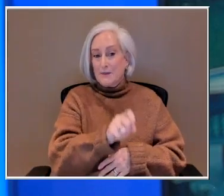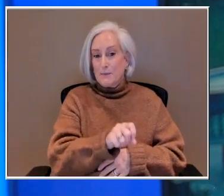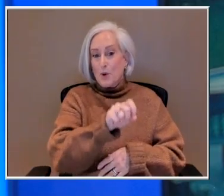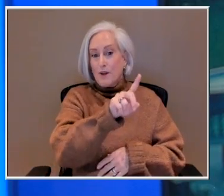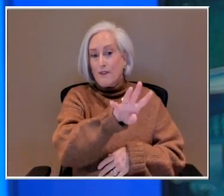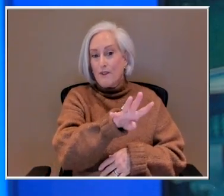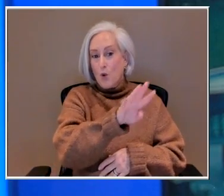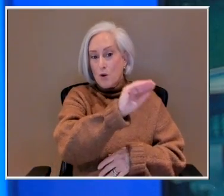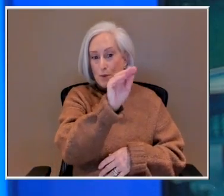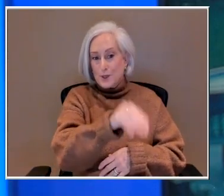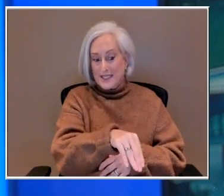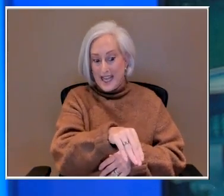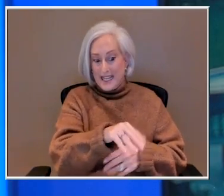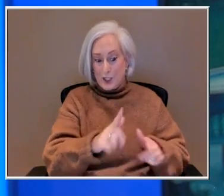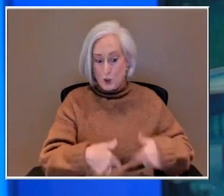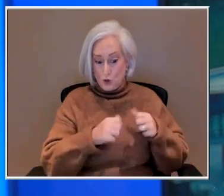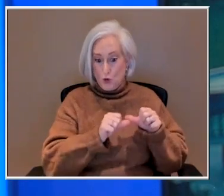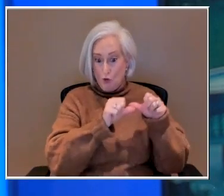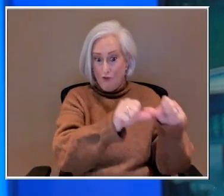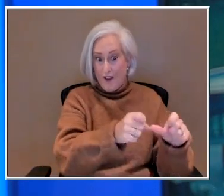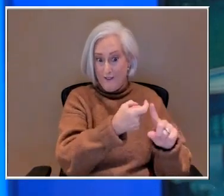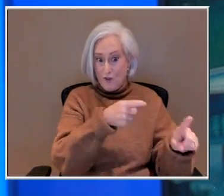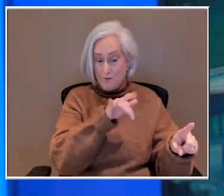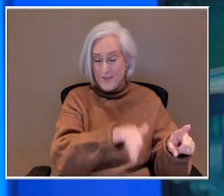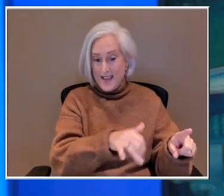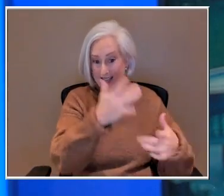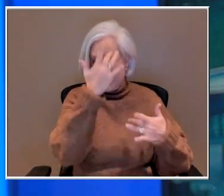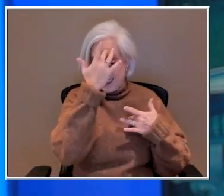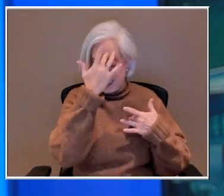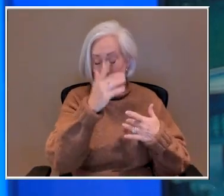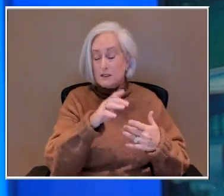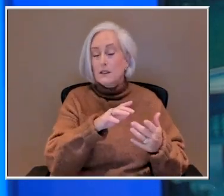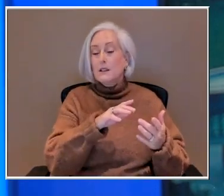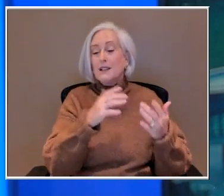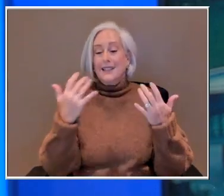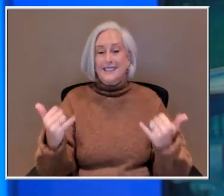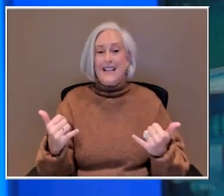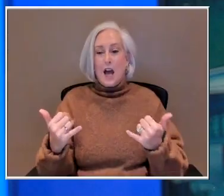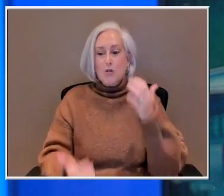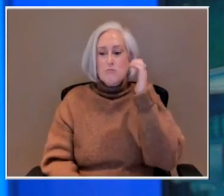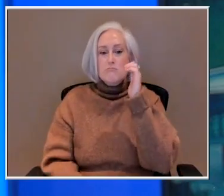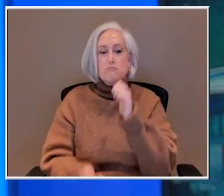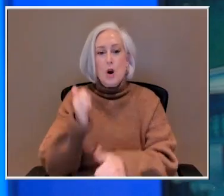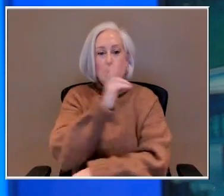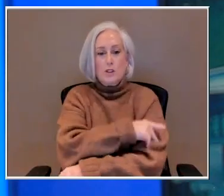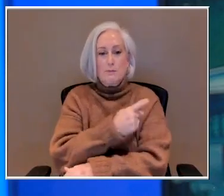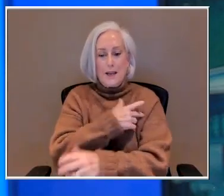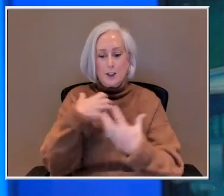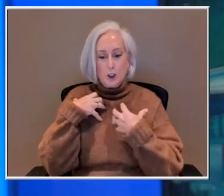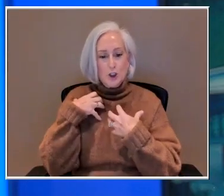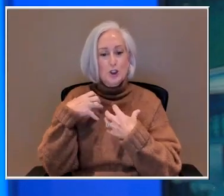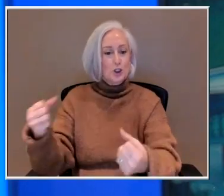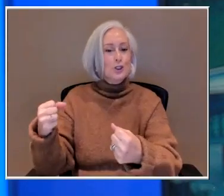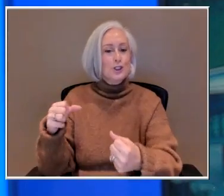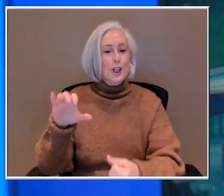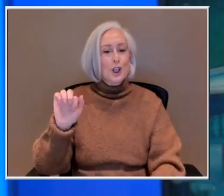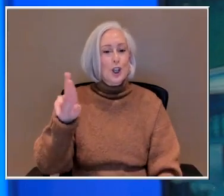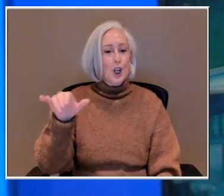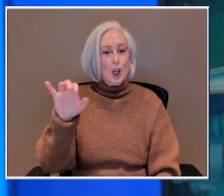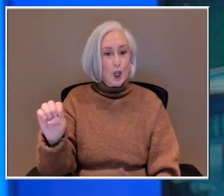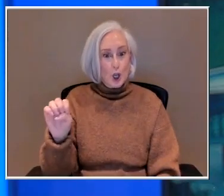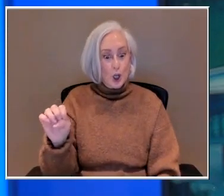from osteosarcoma to now where we're curing the vast majority of patients with osteosarcoma, not only curing them,